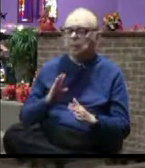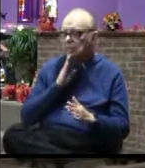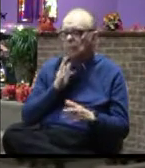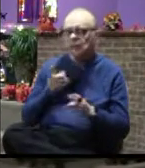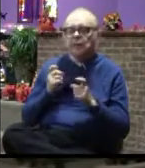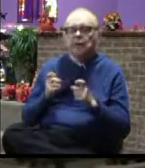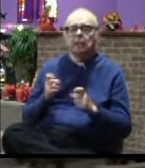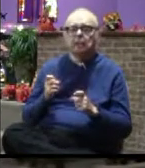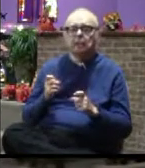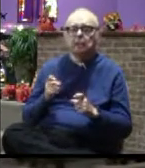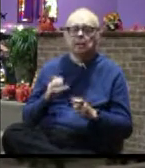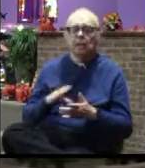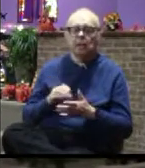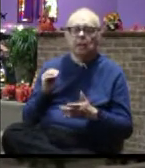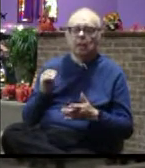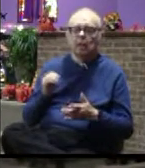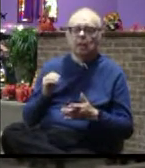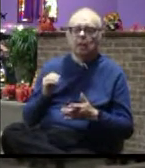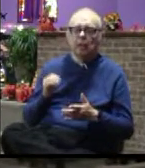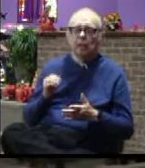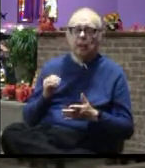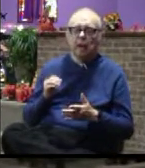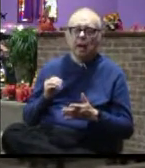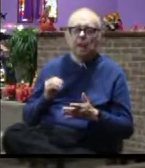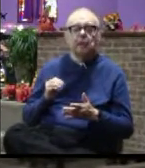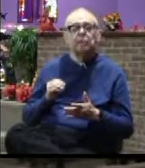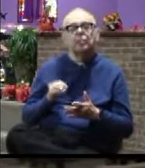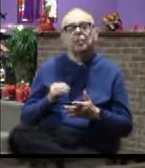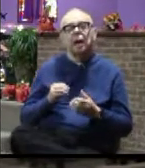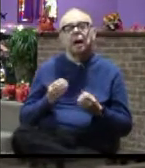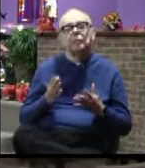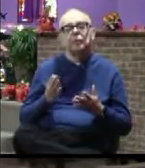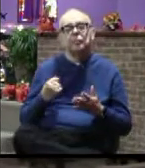let's talk real quick we'll find out how much we really don't know